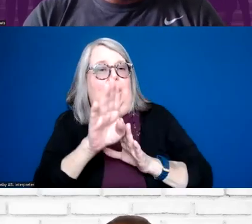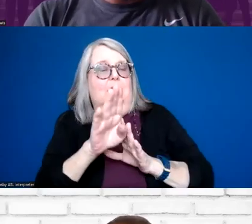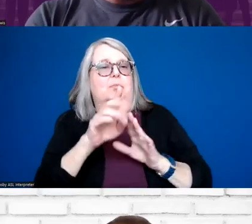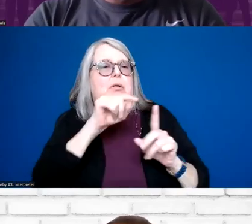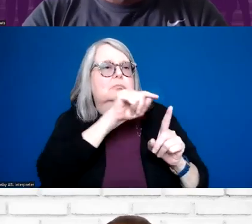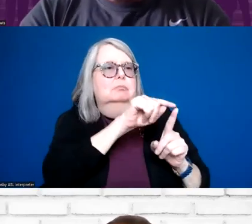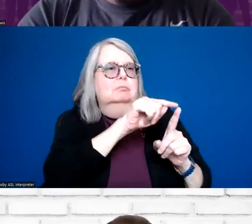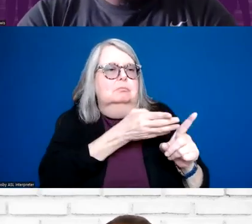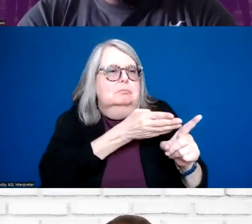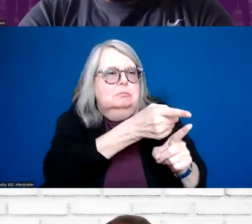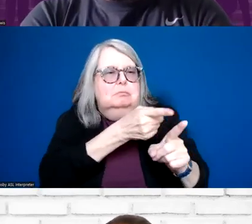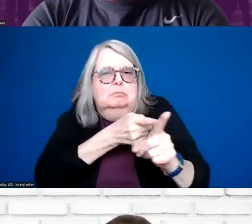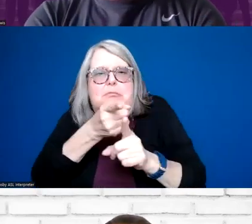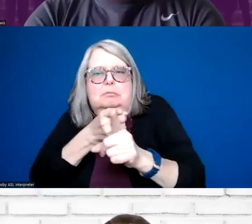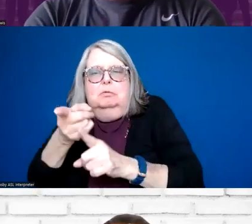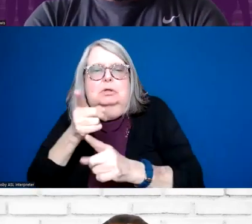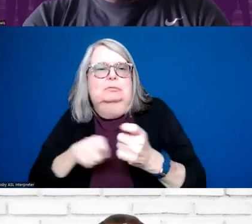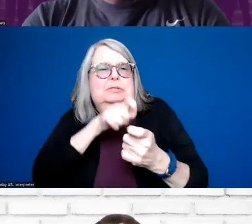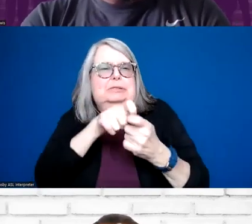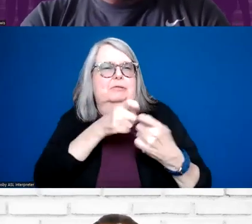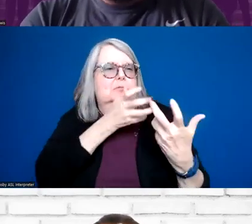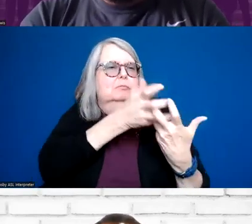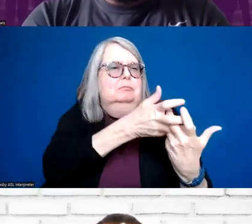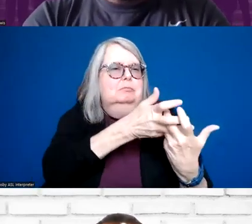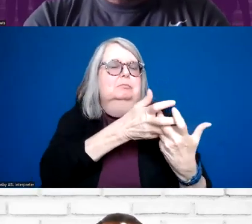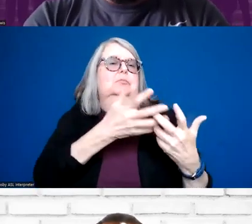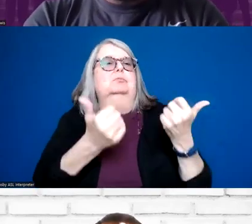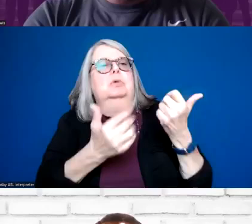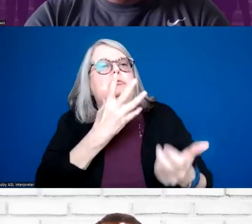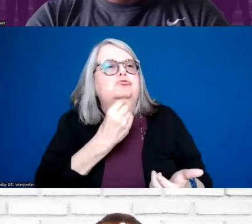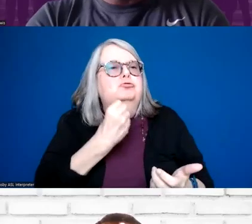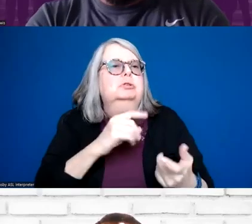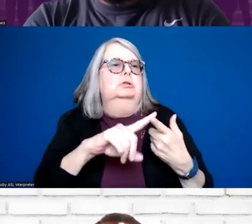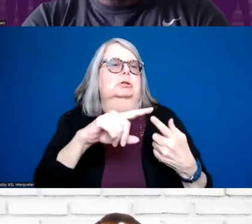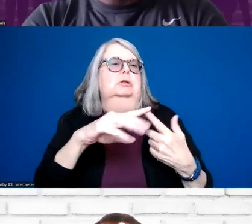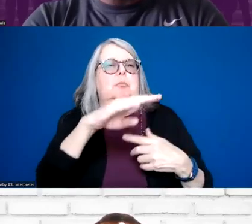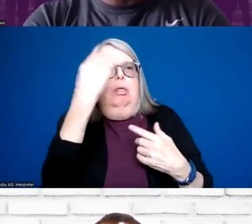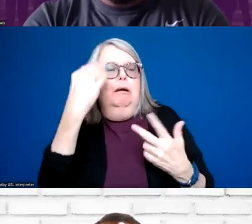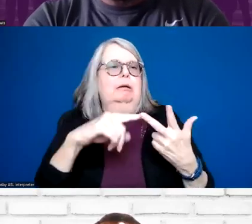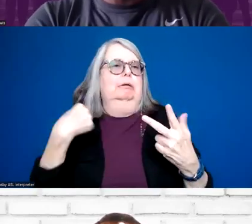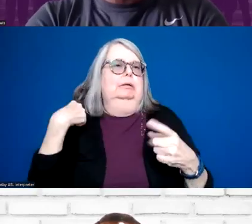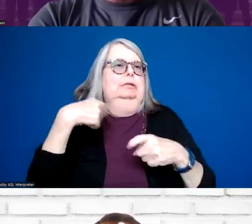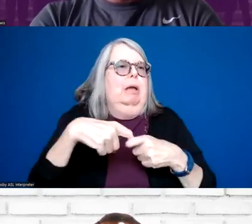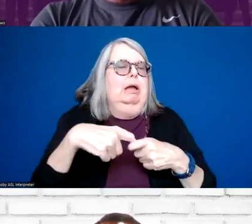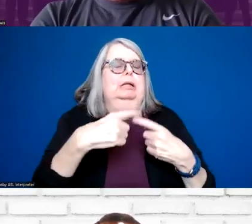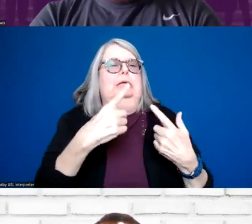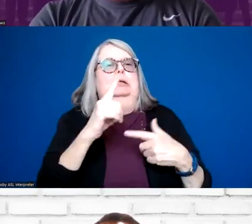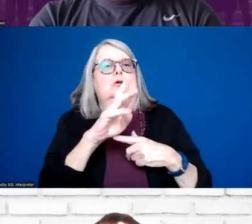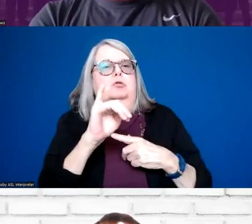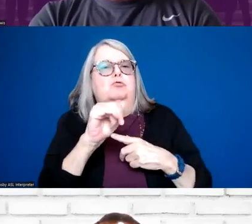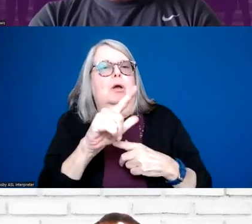specific programs that's tailored towards, like you stated, the Jewish community, Black community, Hispanic community, our tribal